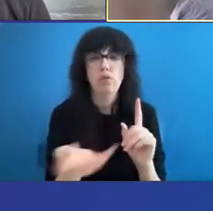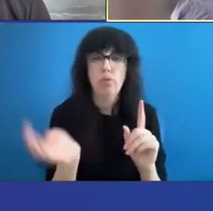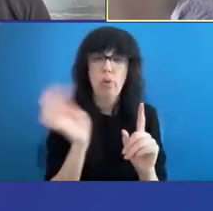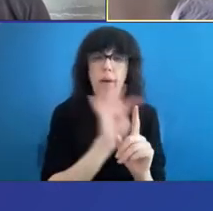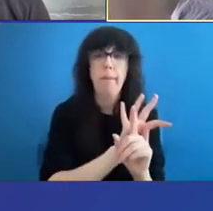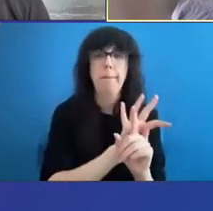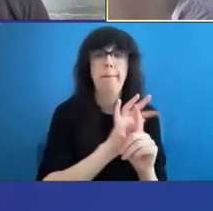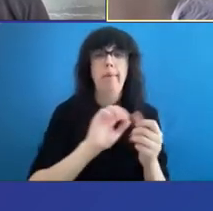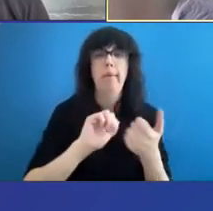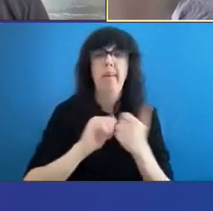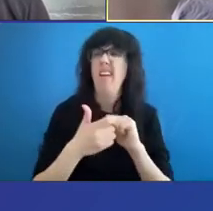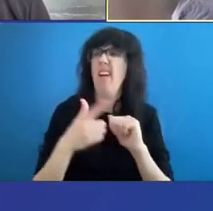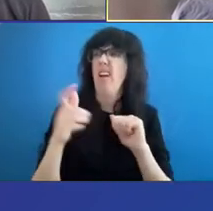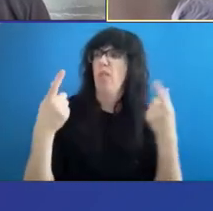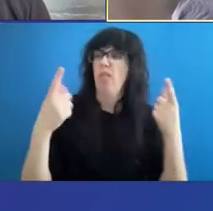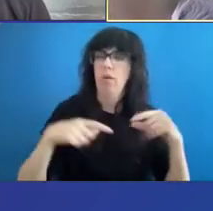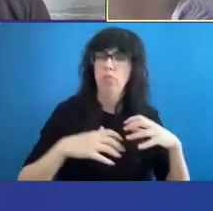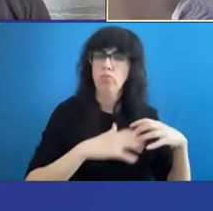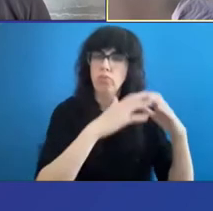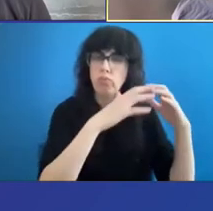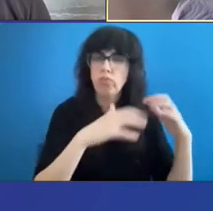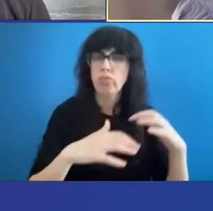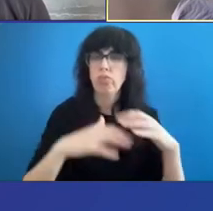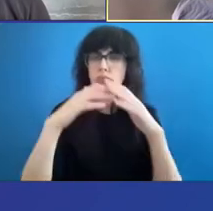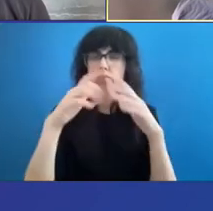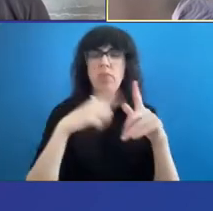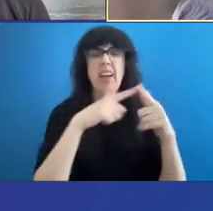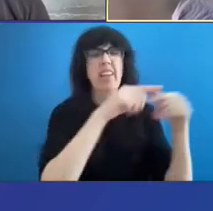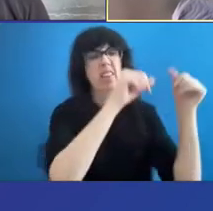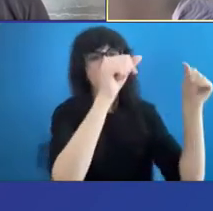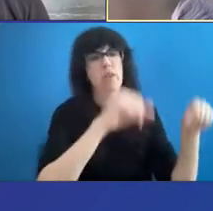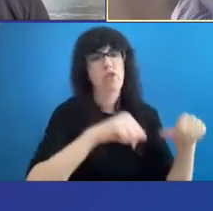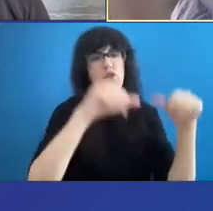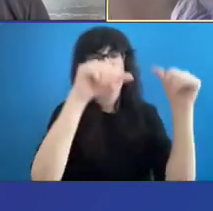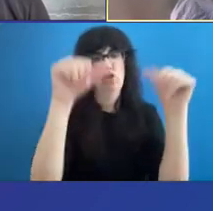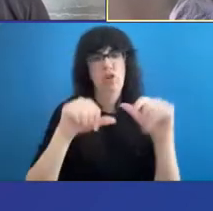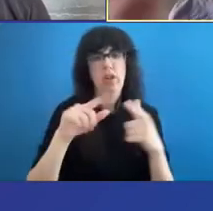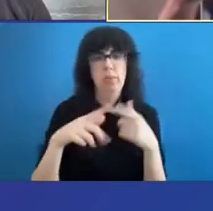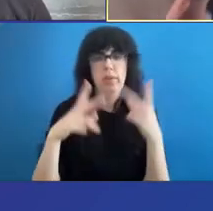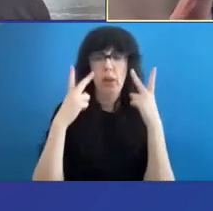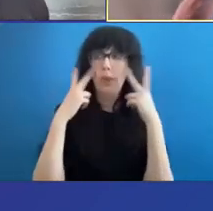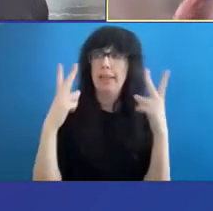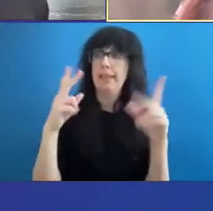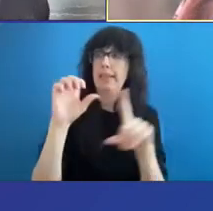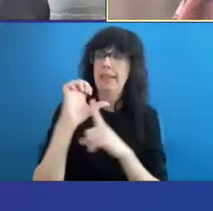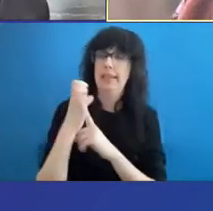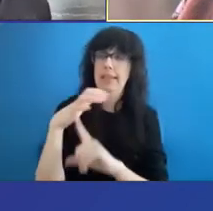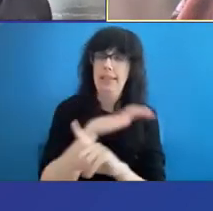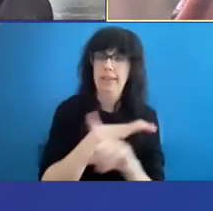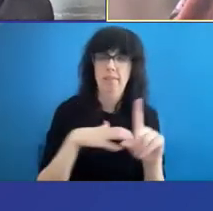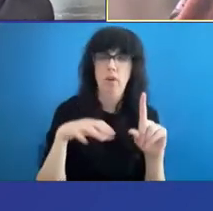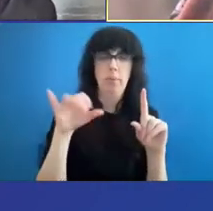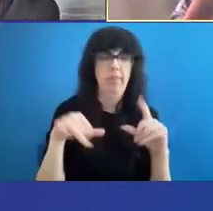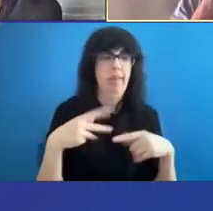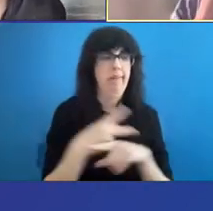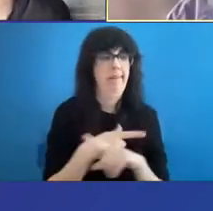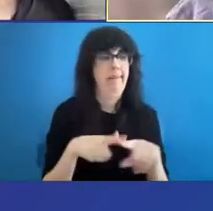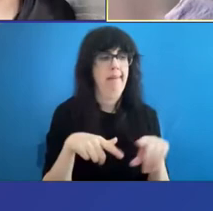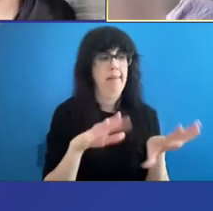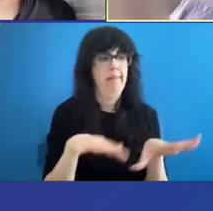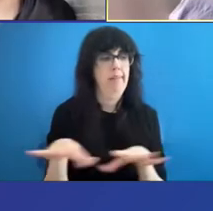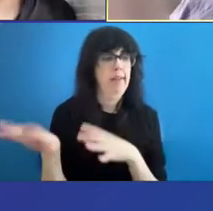came to be, and the shapes that we see in our environment and that sort of thing.